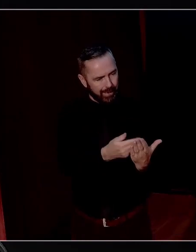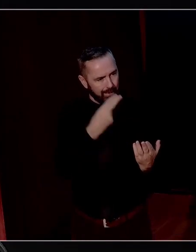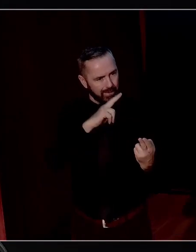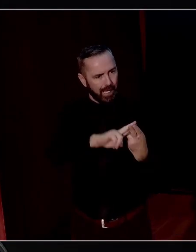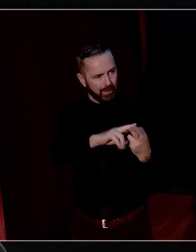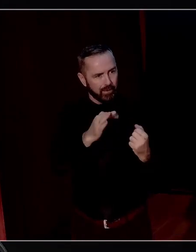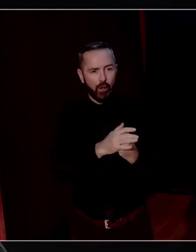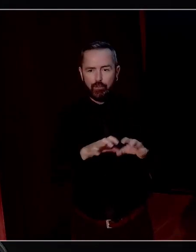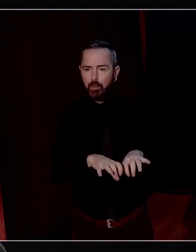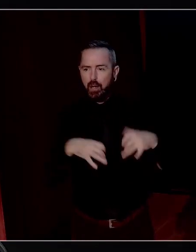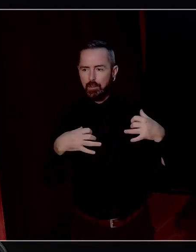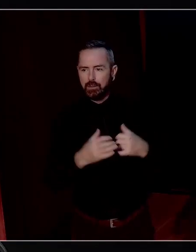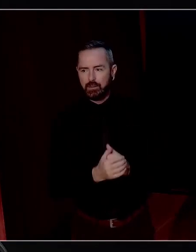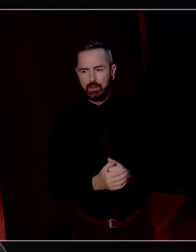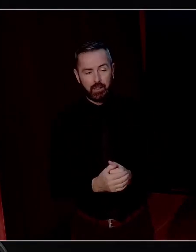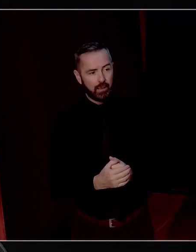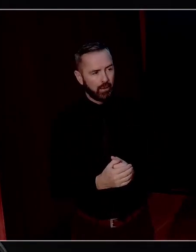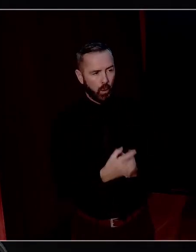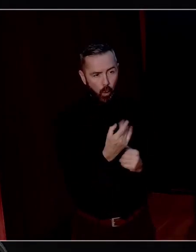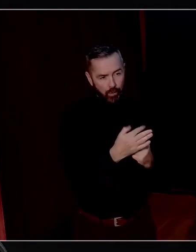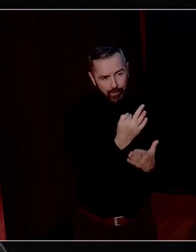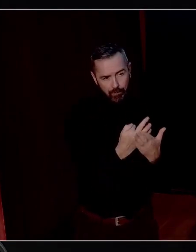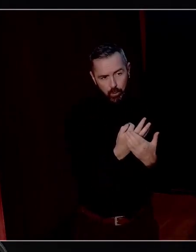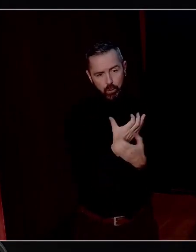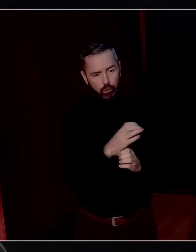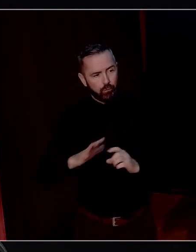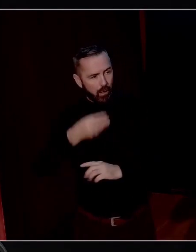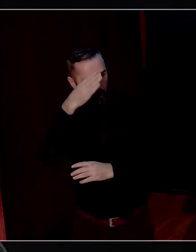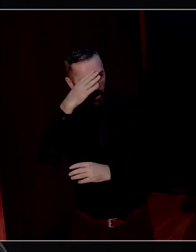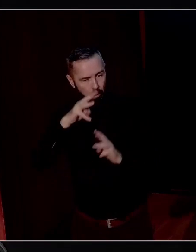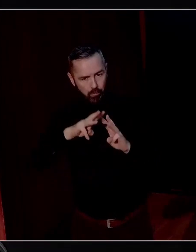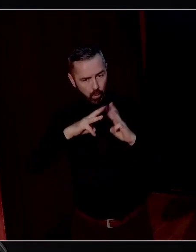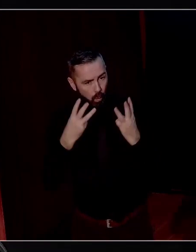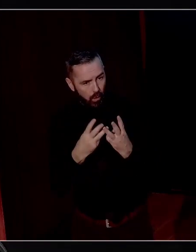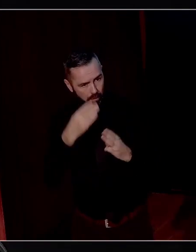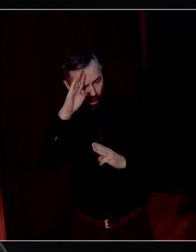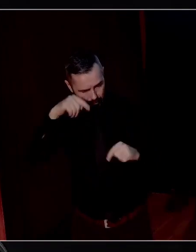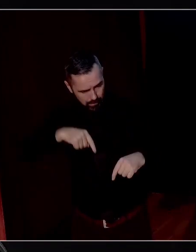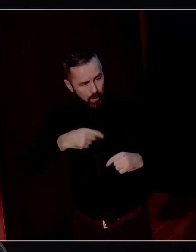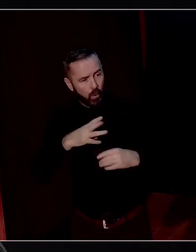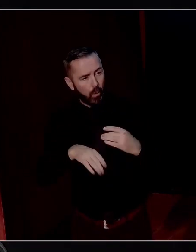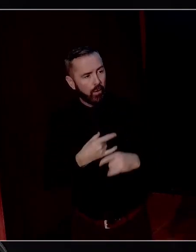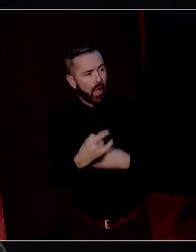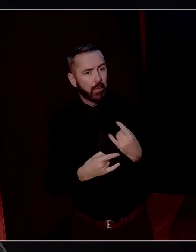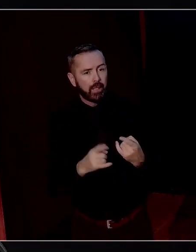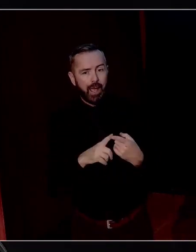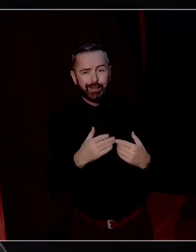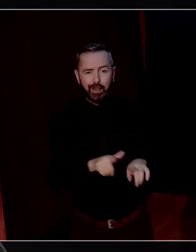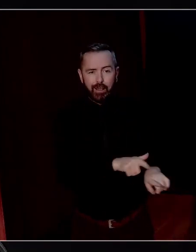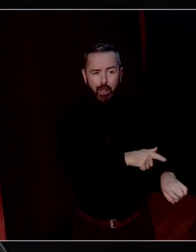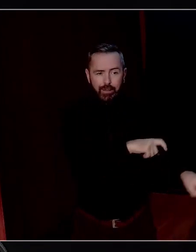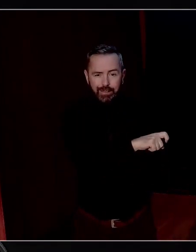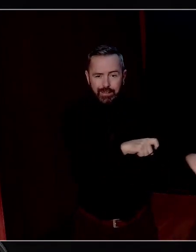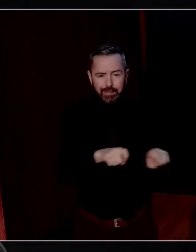Parliament. We are one of the very few countries in the world where that has happened, and one of the longest